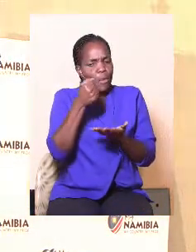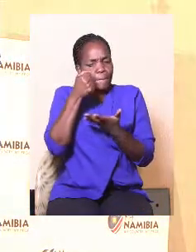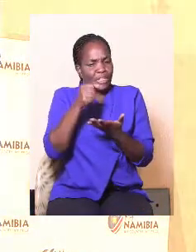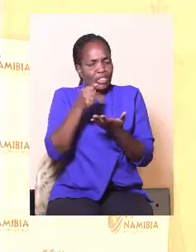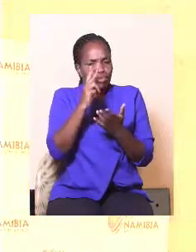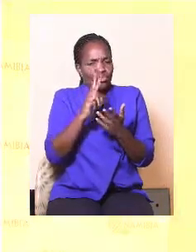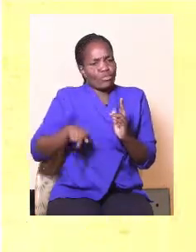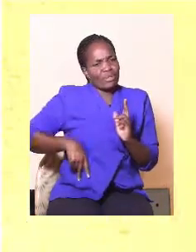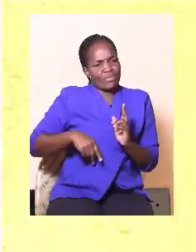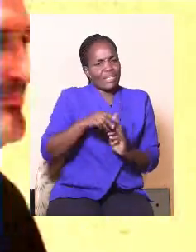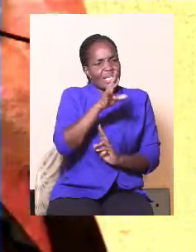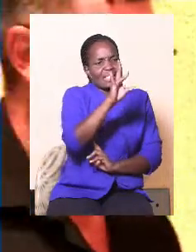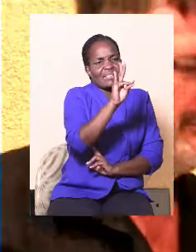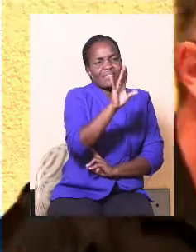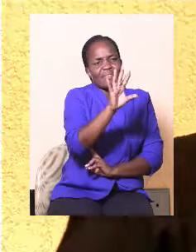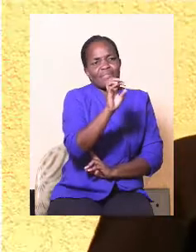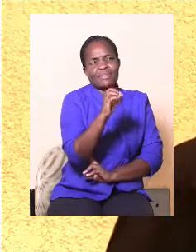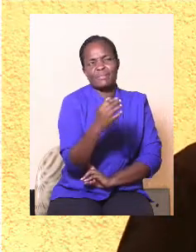of time.